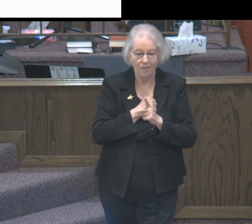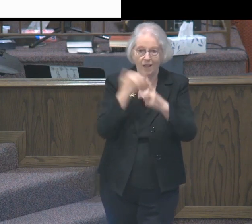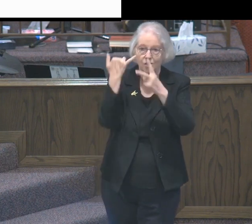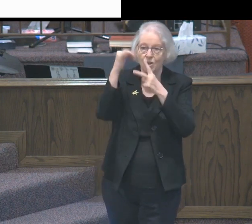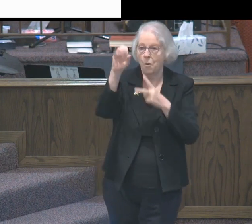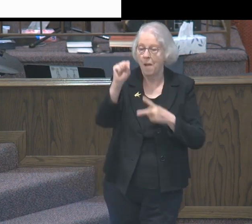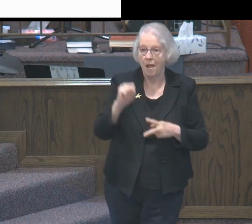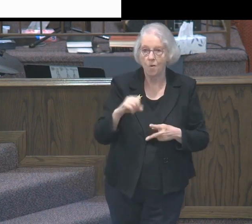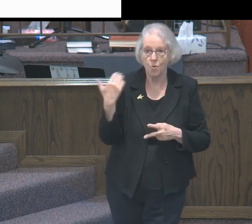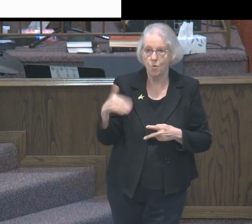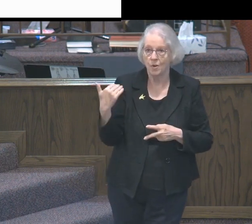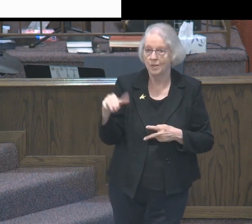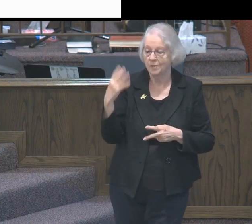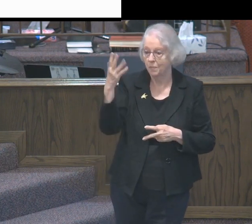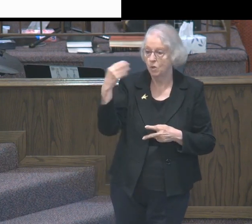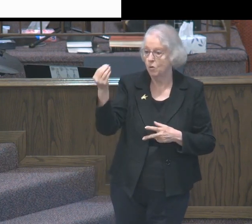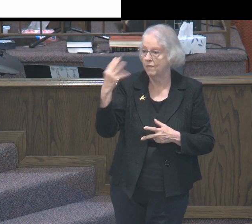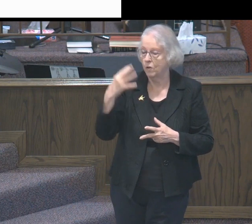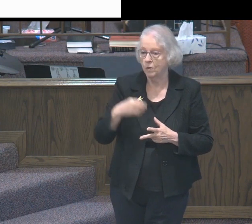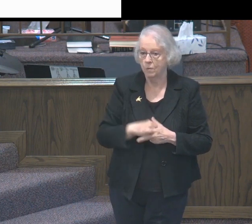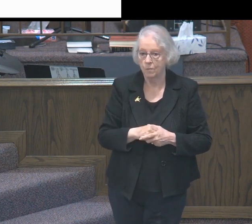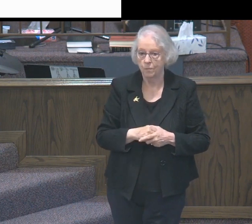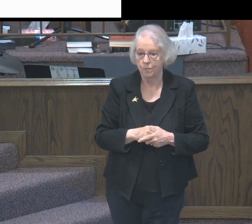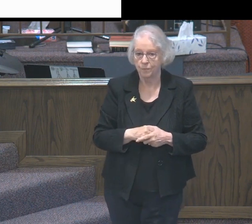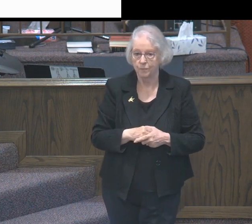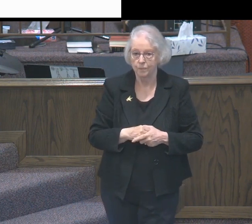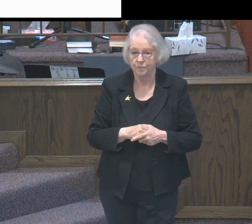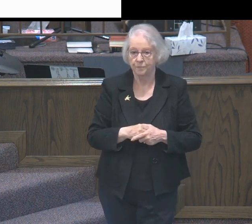The thing that I found more than anything else is,